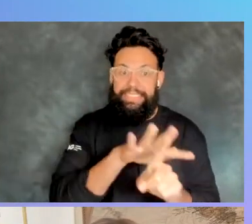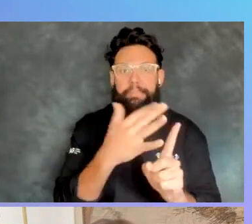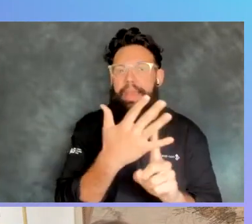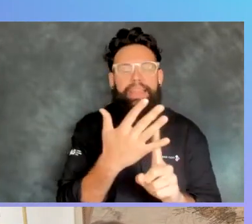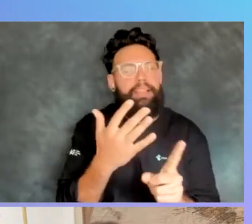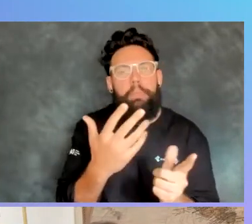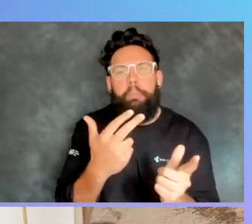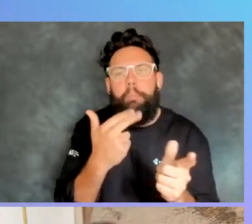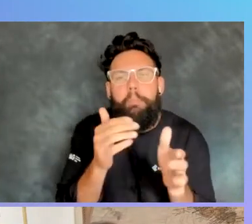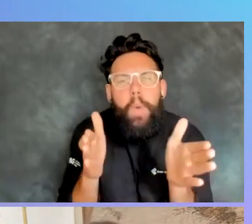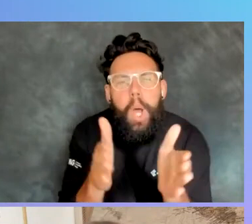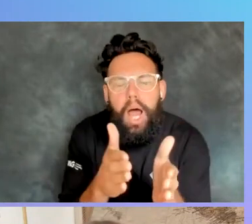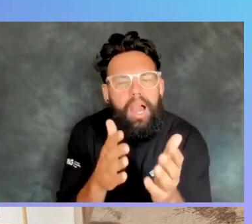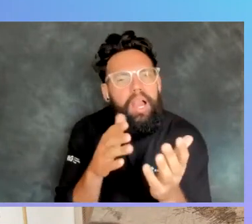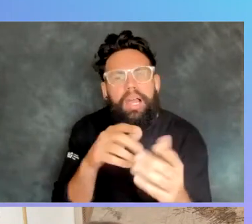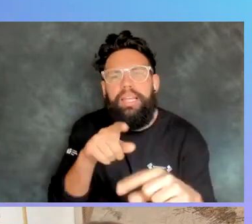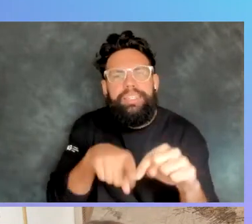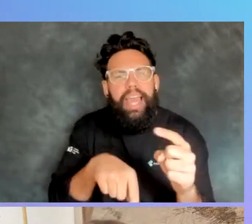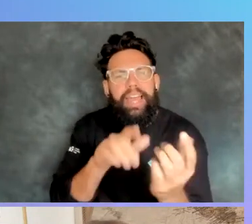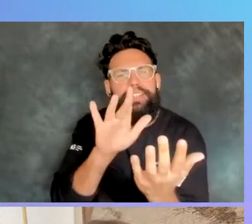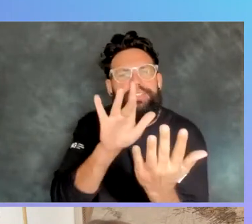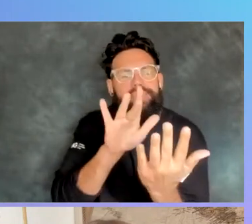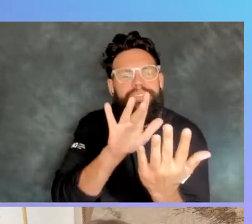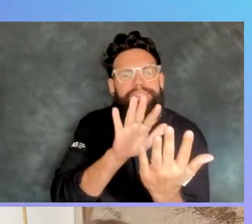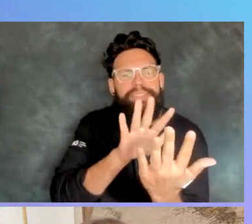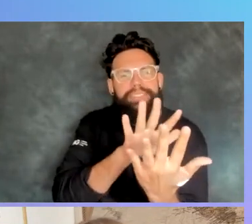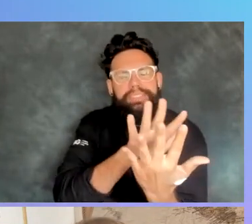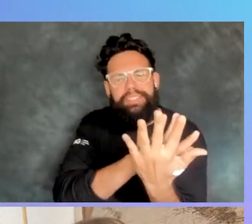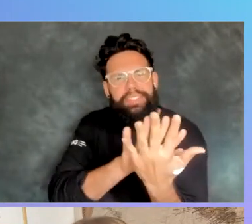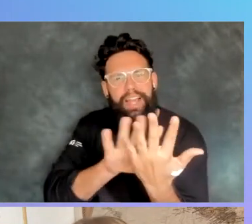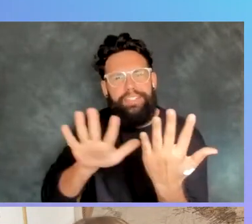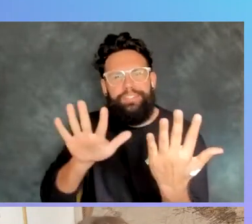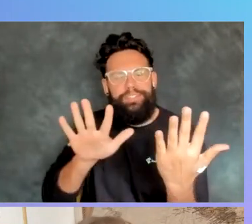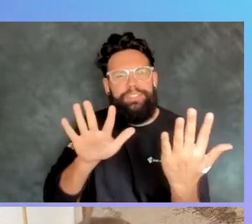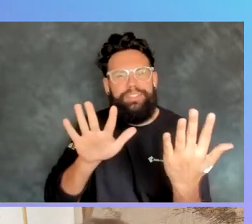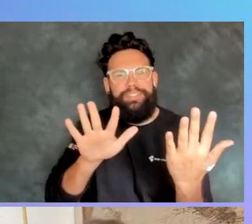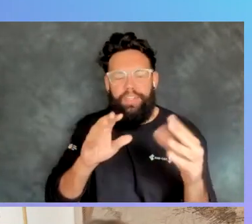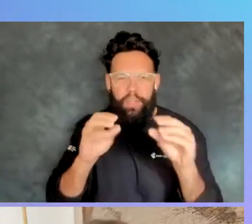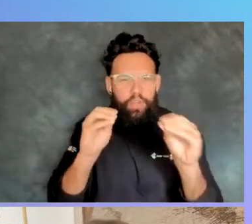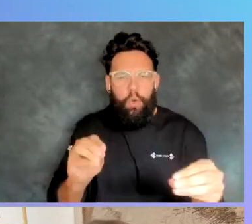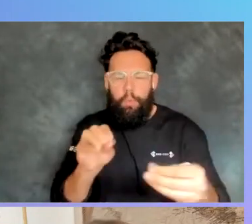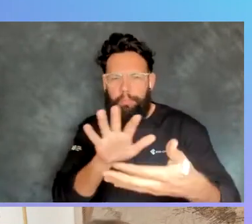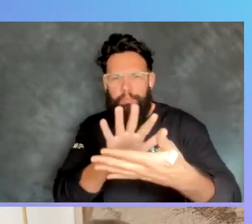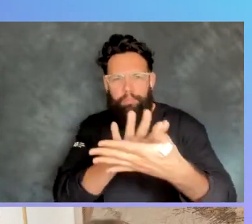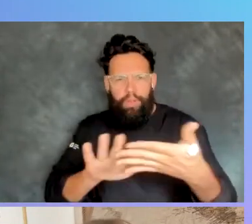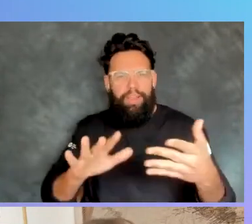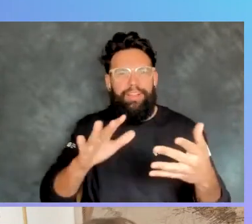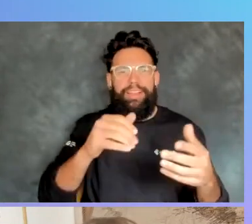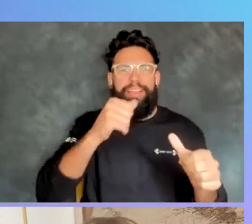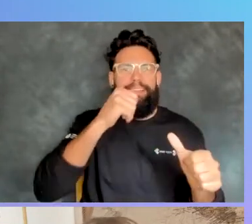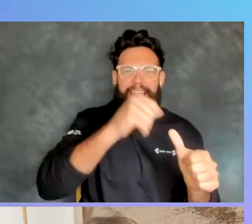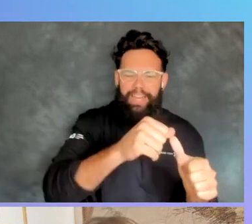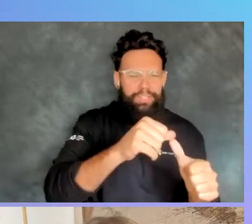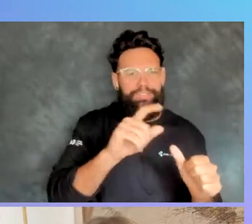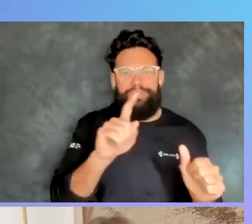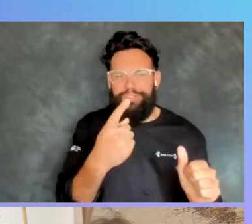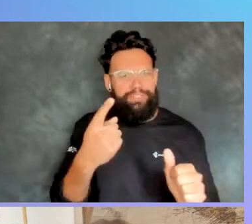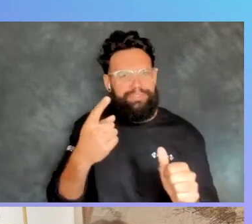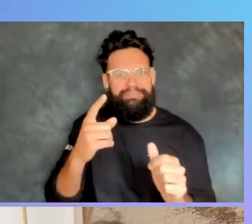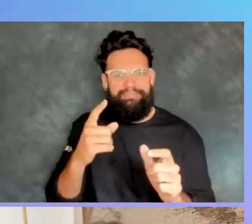touch. And there's actually there's no braille labels, there's just text labels, right? Which are not going to feel like anything. They're just going to feel like